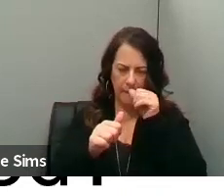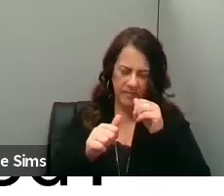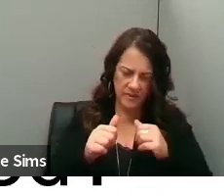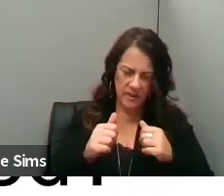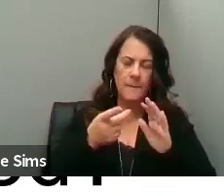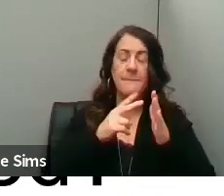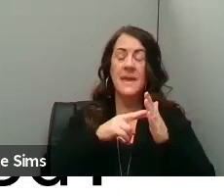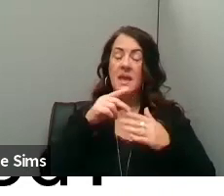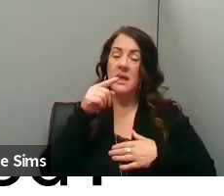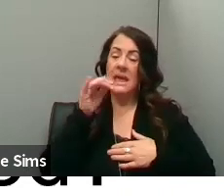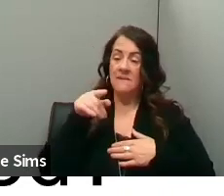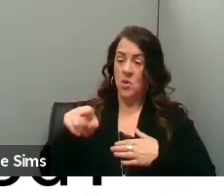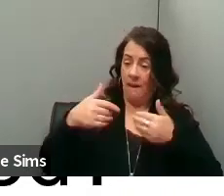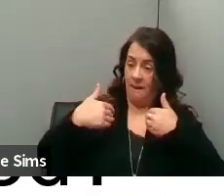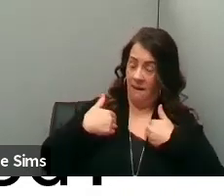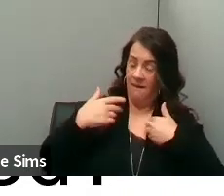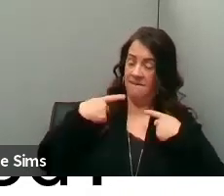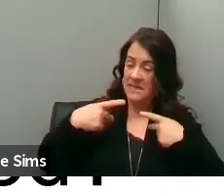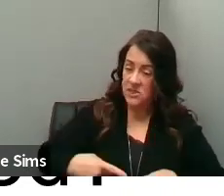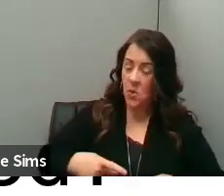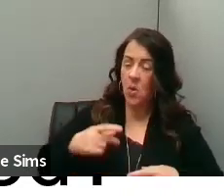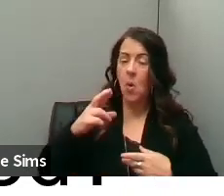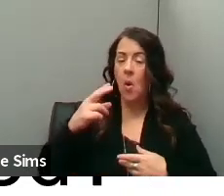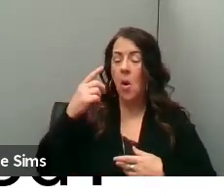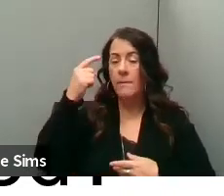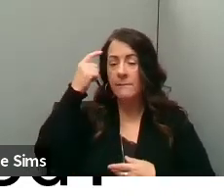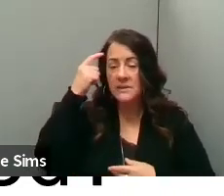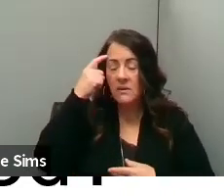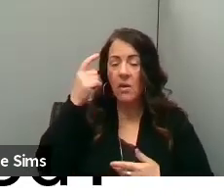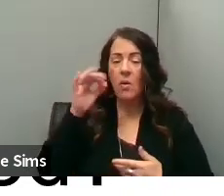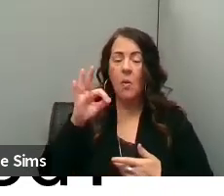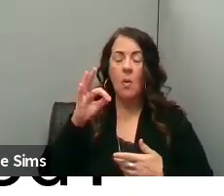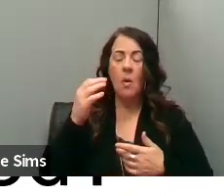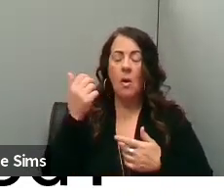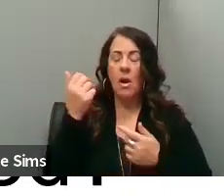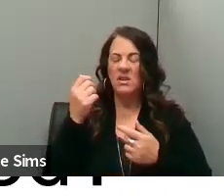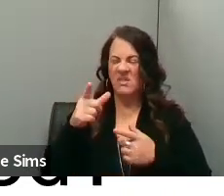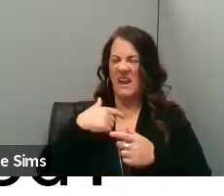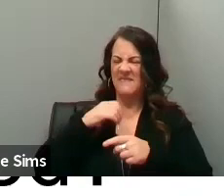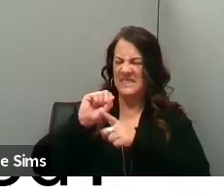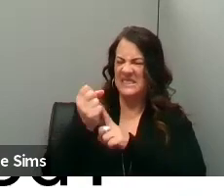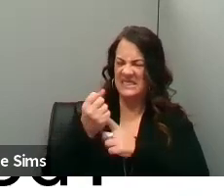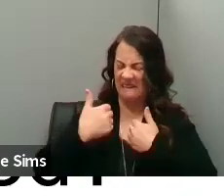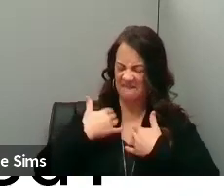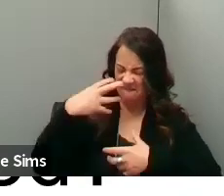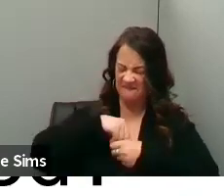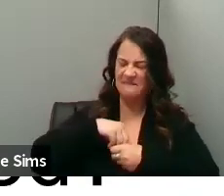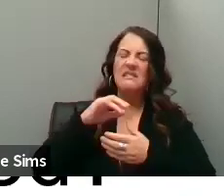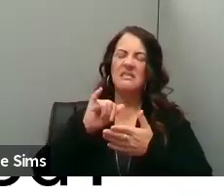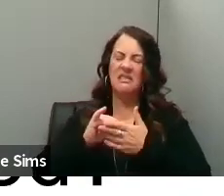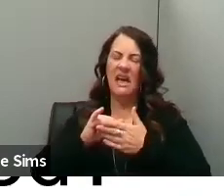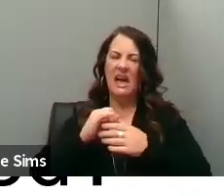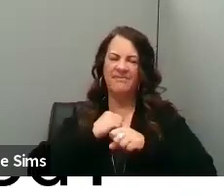physical or mental impairment or condition that limits a major life activity. Under federal law, the condition has